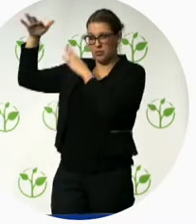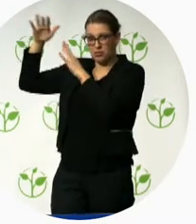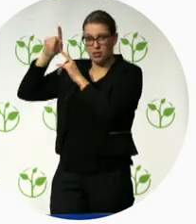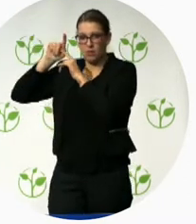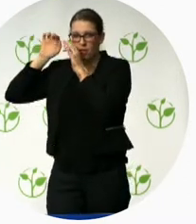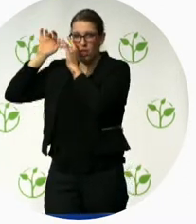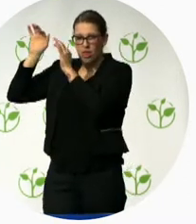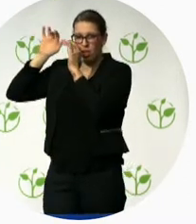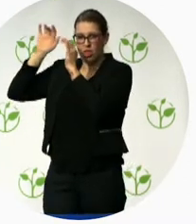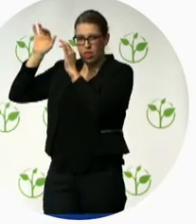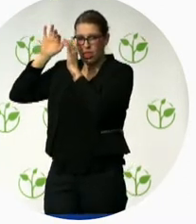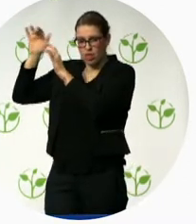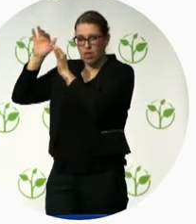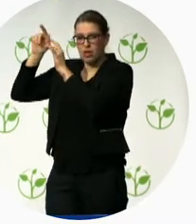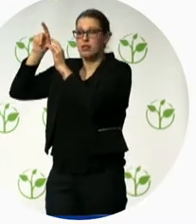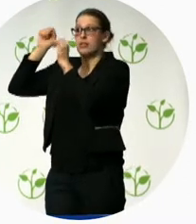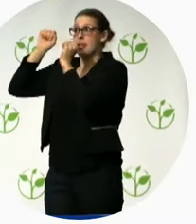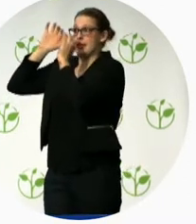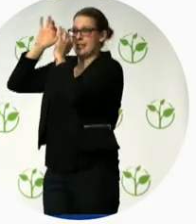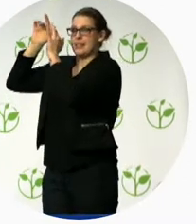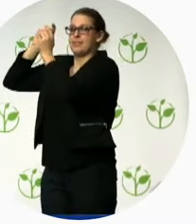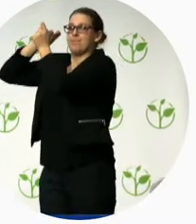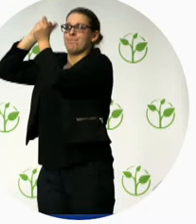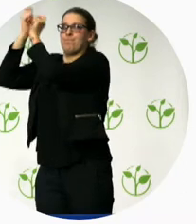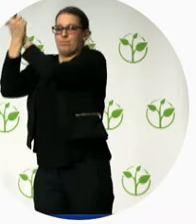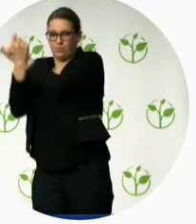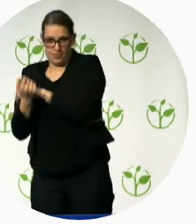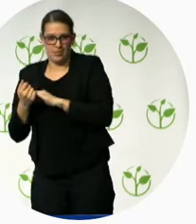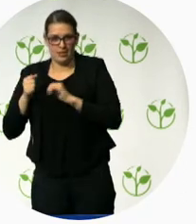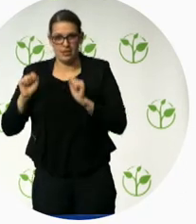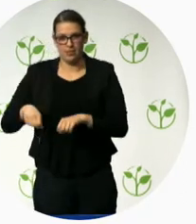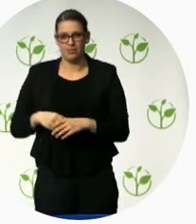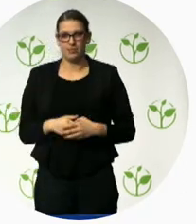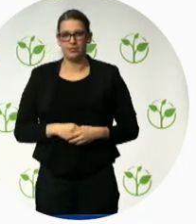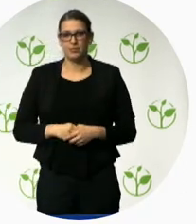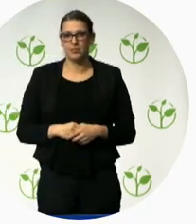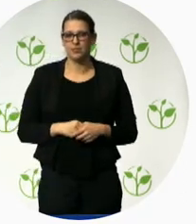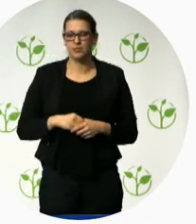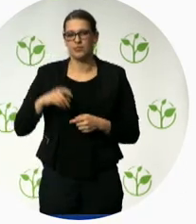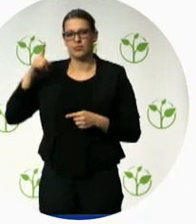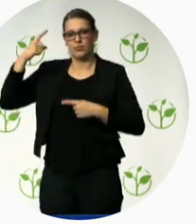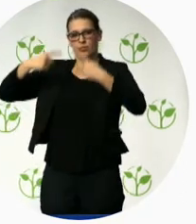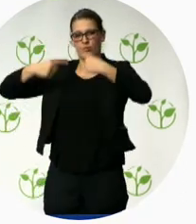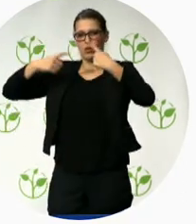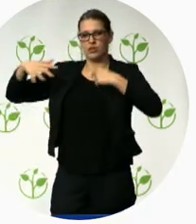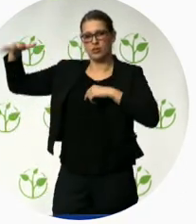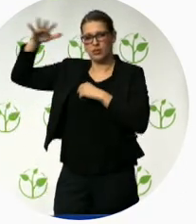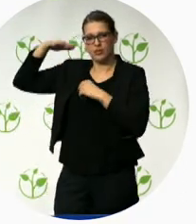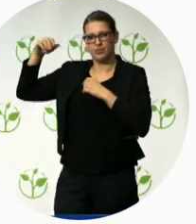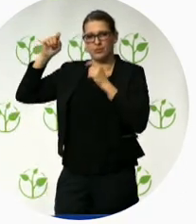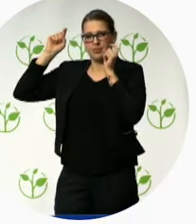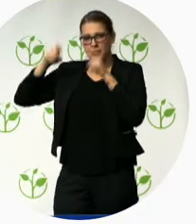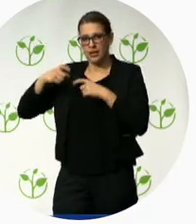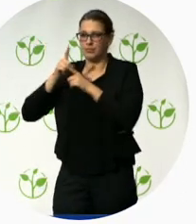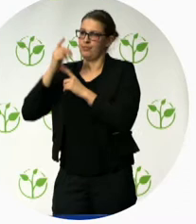aspiration and the political commitments are still gap. But I would like to extend my